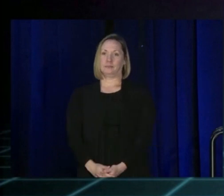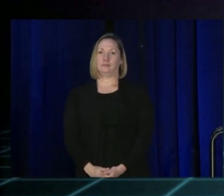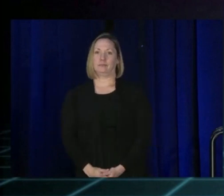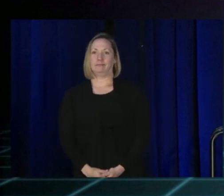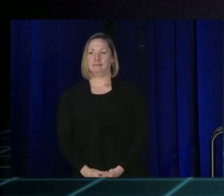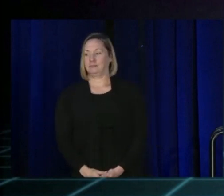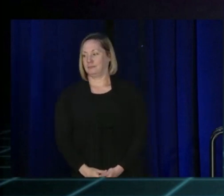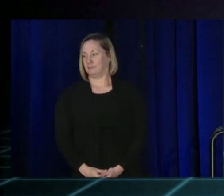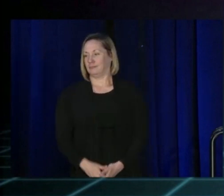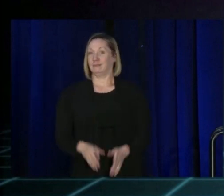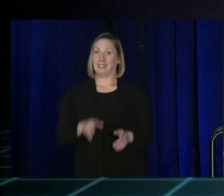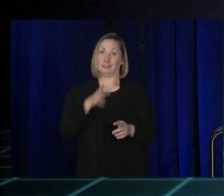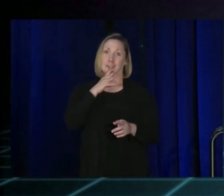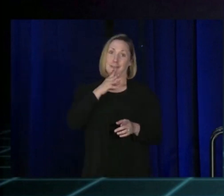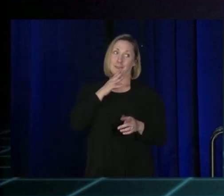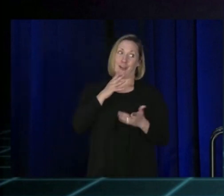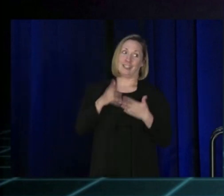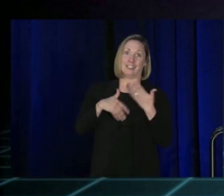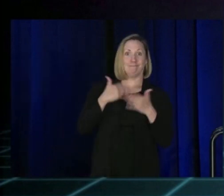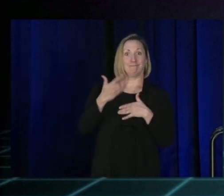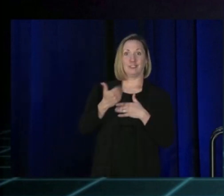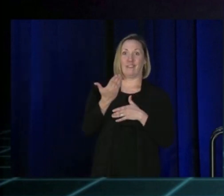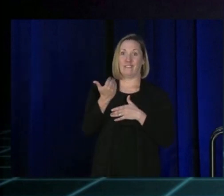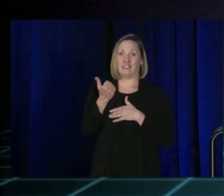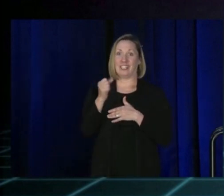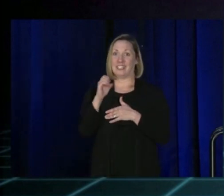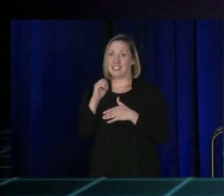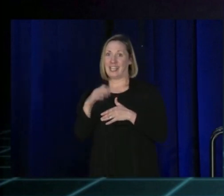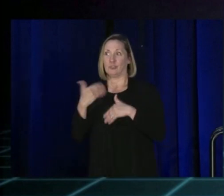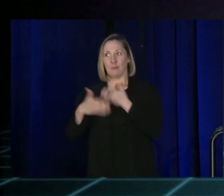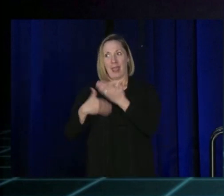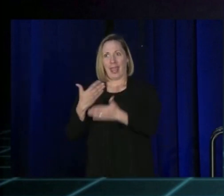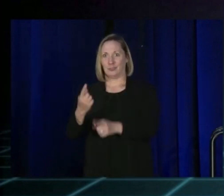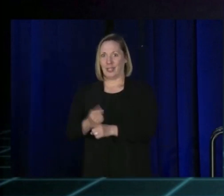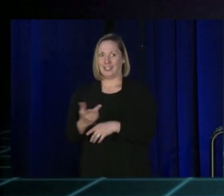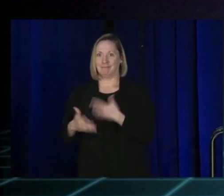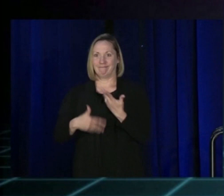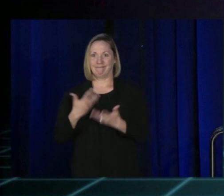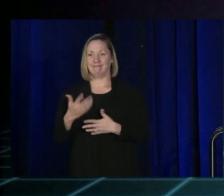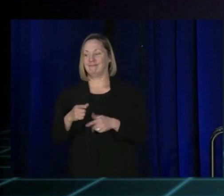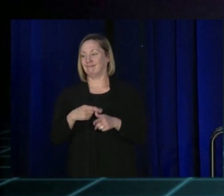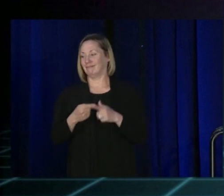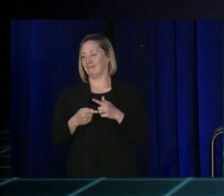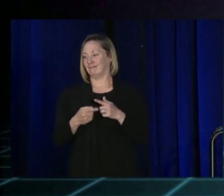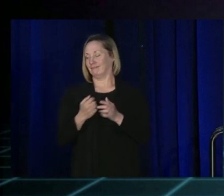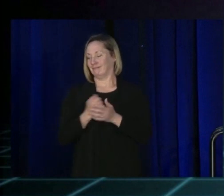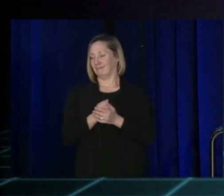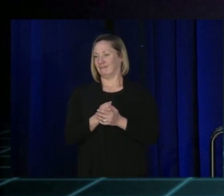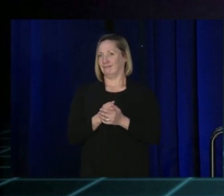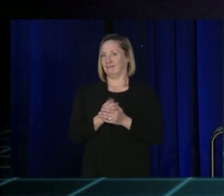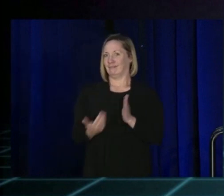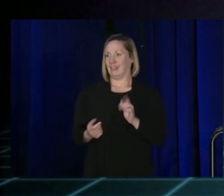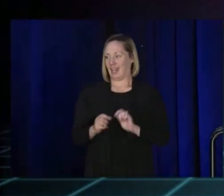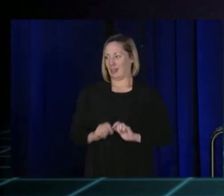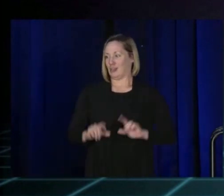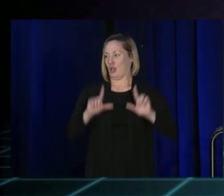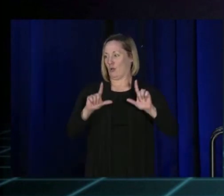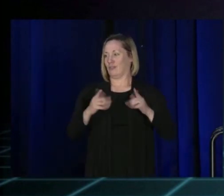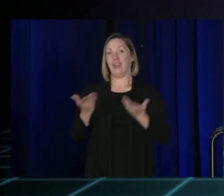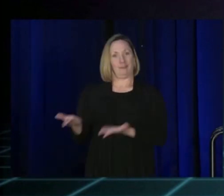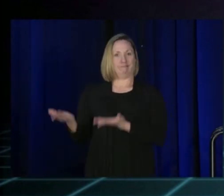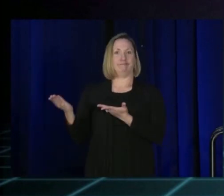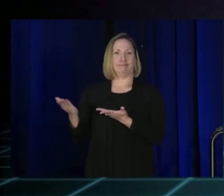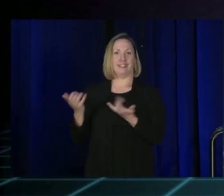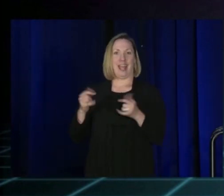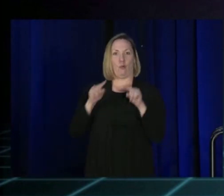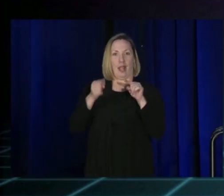I keep talking so that 15 seconds will pass, right? And then I load the page there. Now the